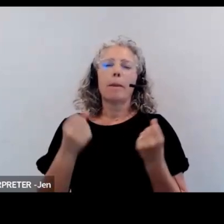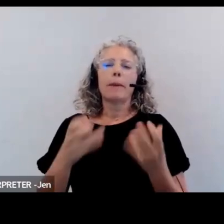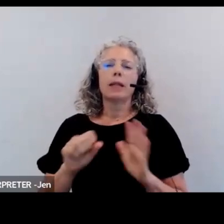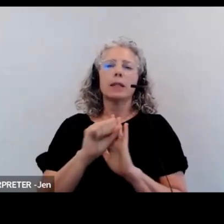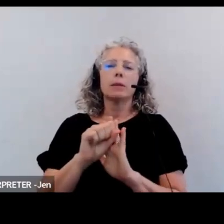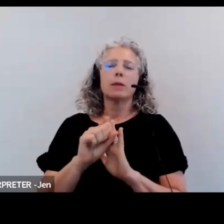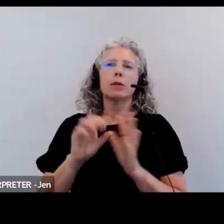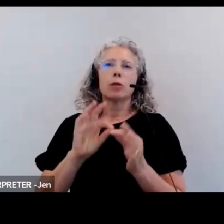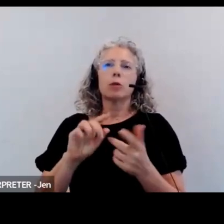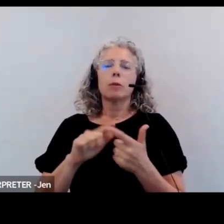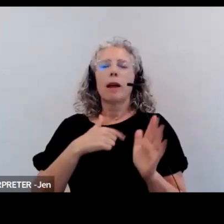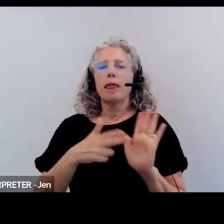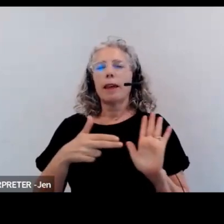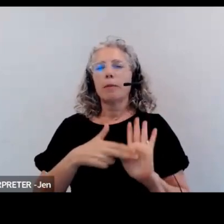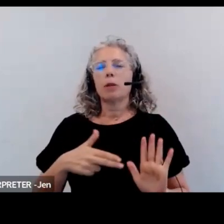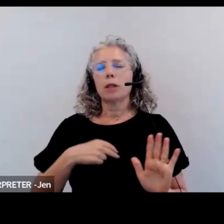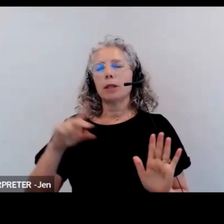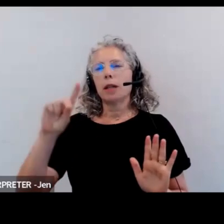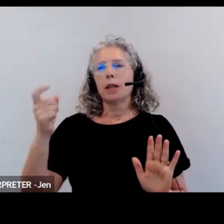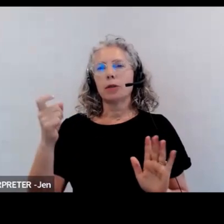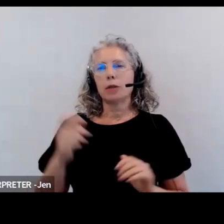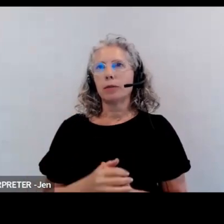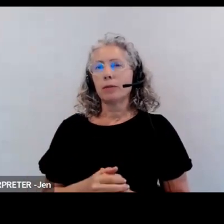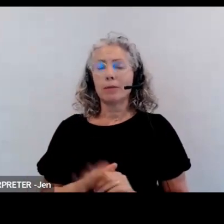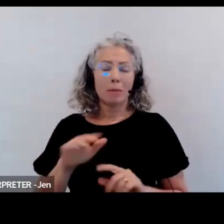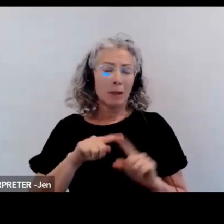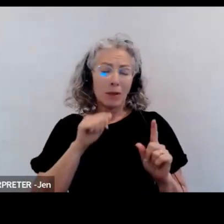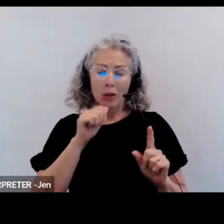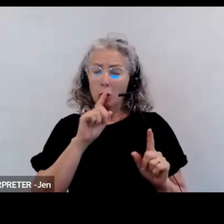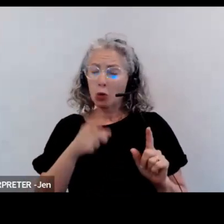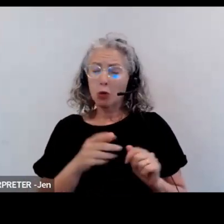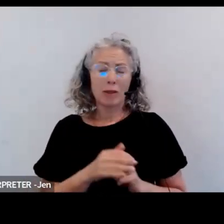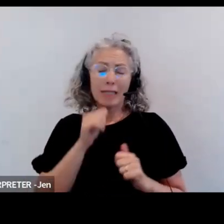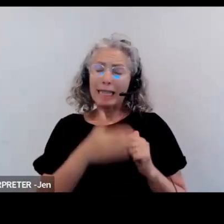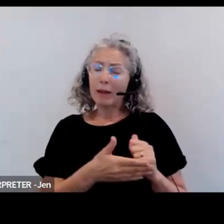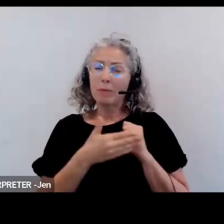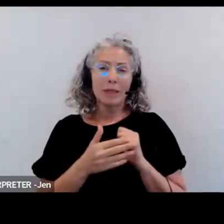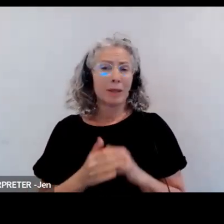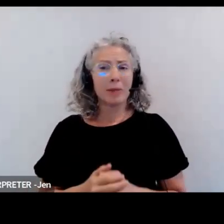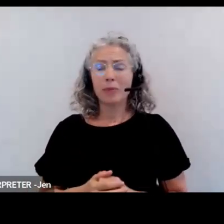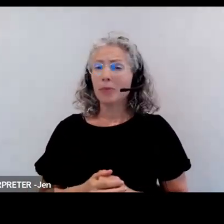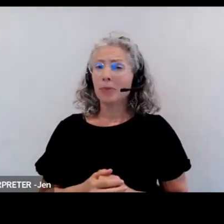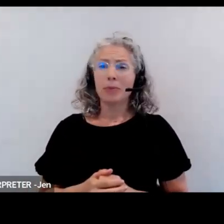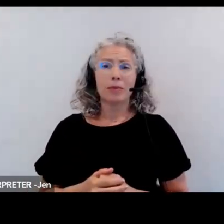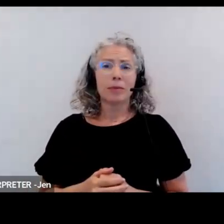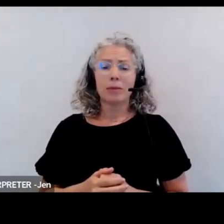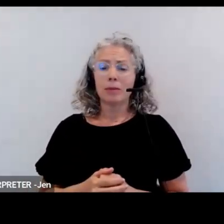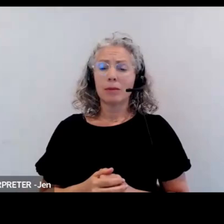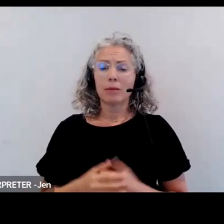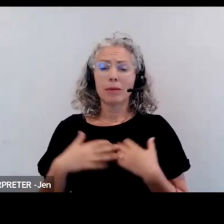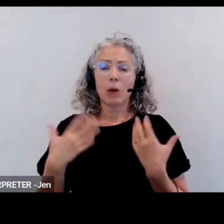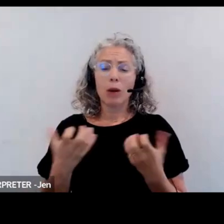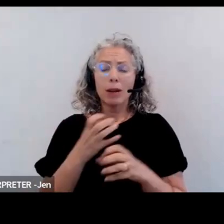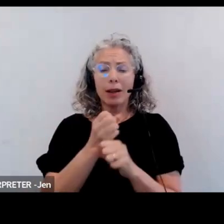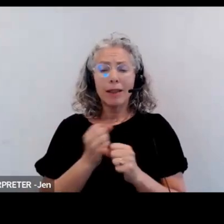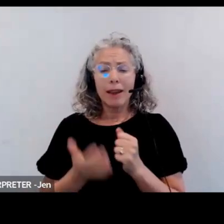associated with my labels and diagnoses, which was not true. And this was not helpful, you know, wanting to get the help